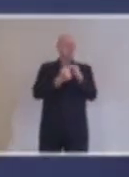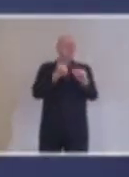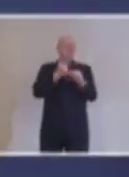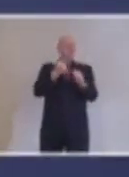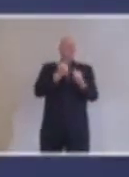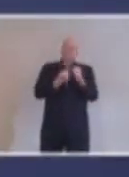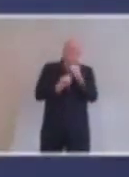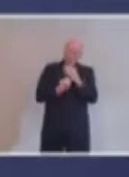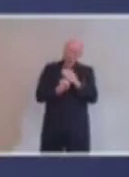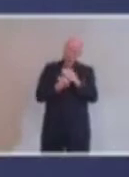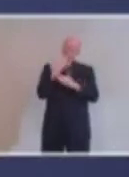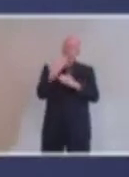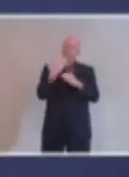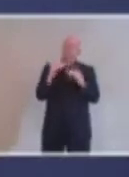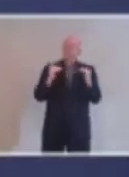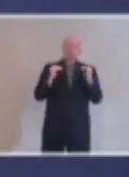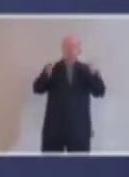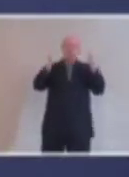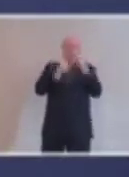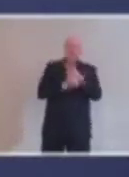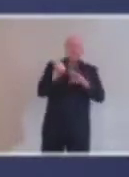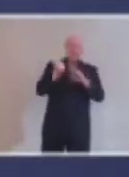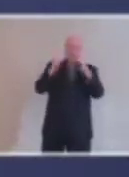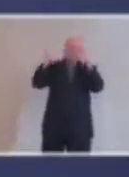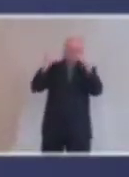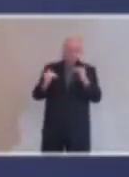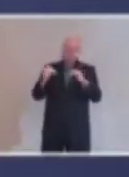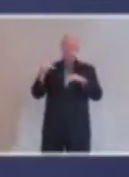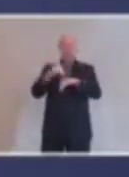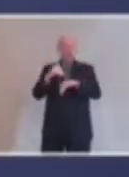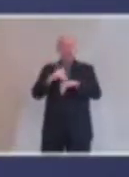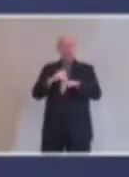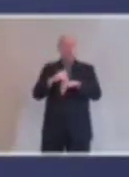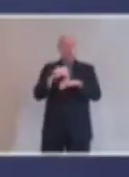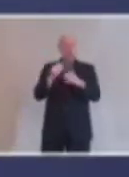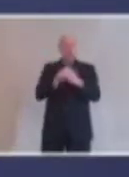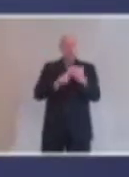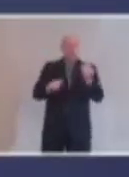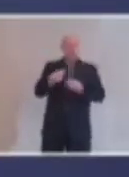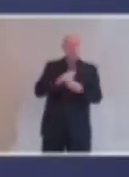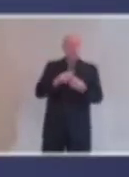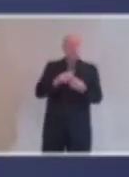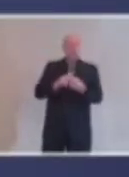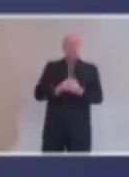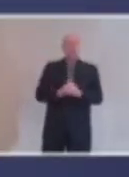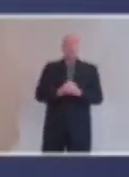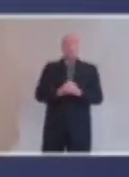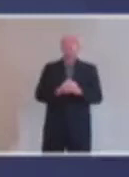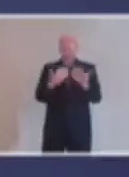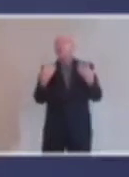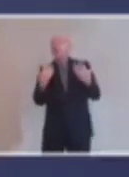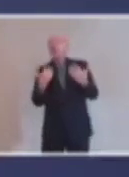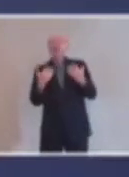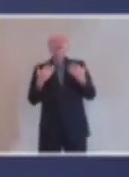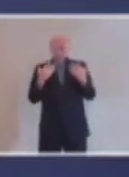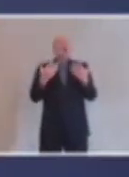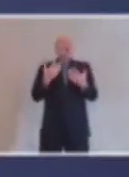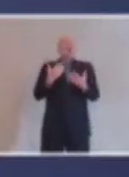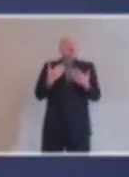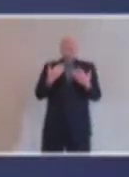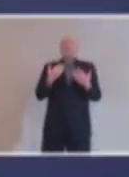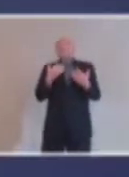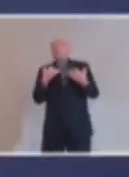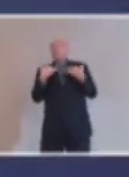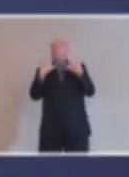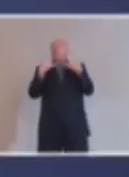a high-skill, low-crime economy. And if there was a physical audience in front of me now, I would